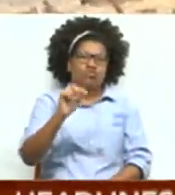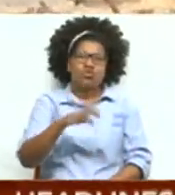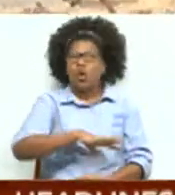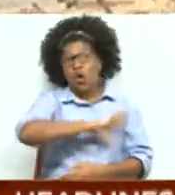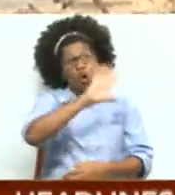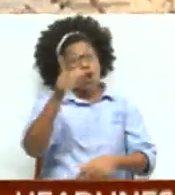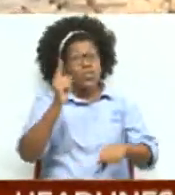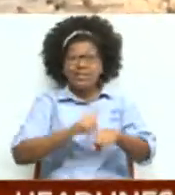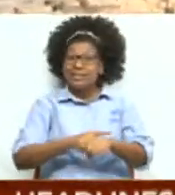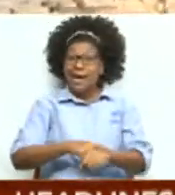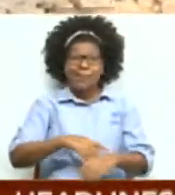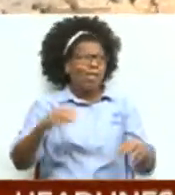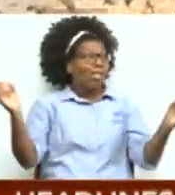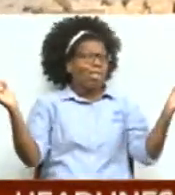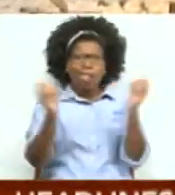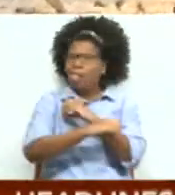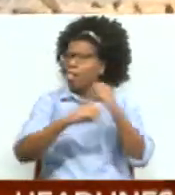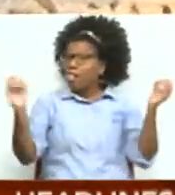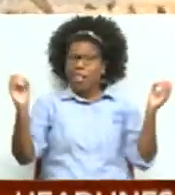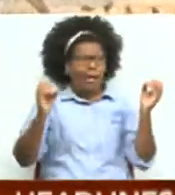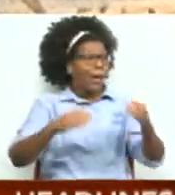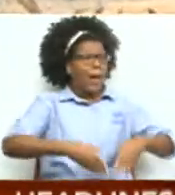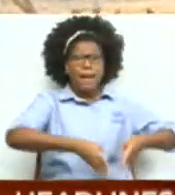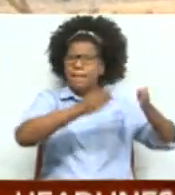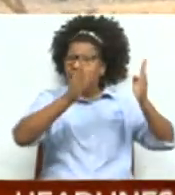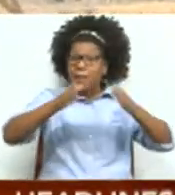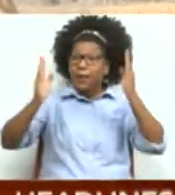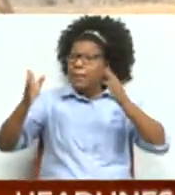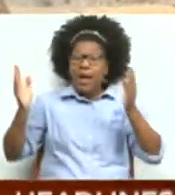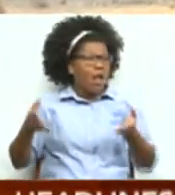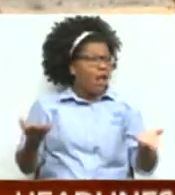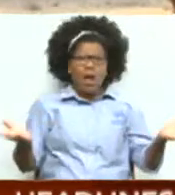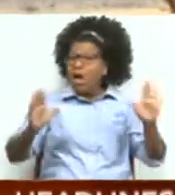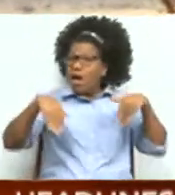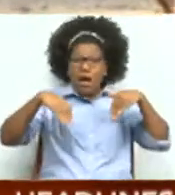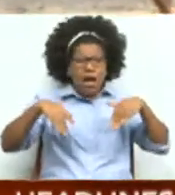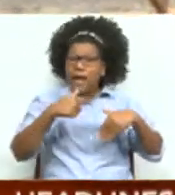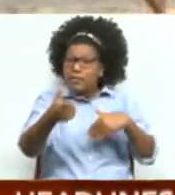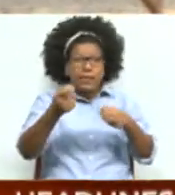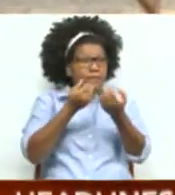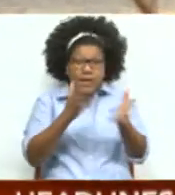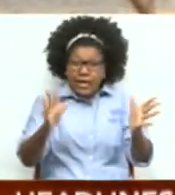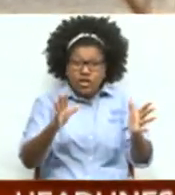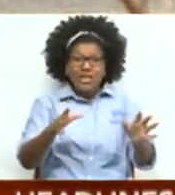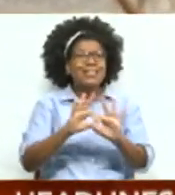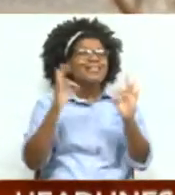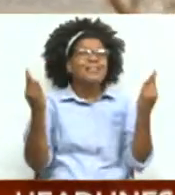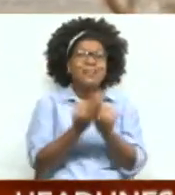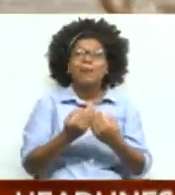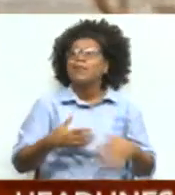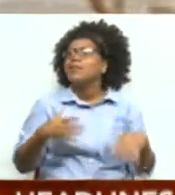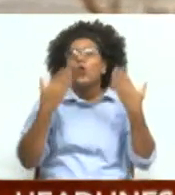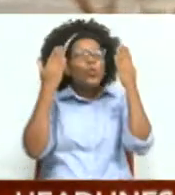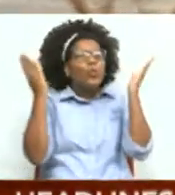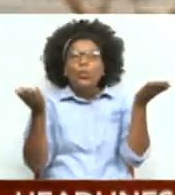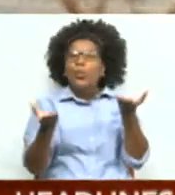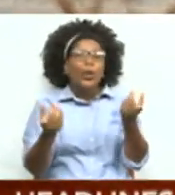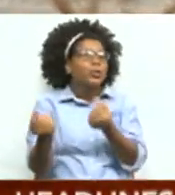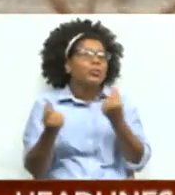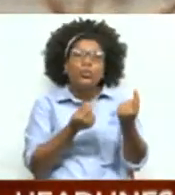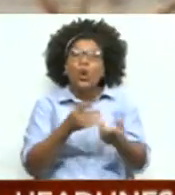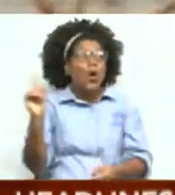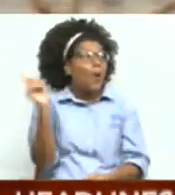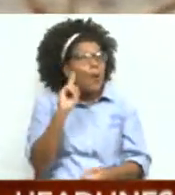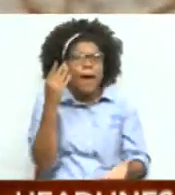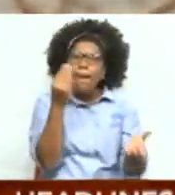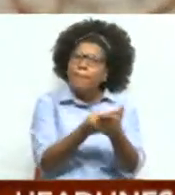has been built, and the development is yet to be completed. These families are left in limbo. They're wondering where is their money and what is going to